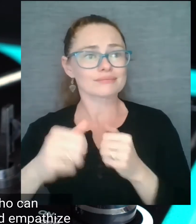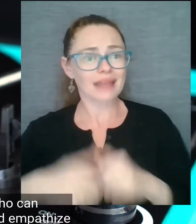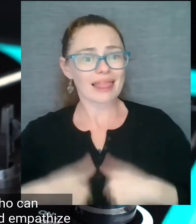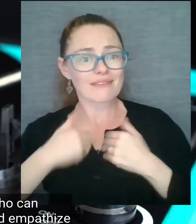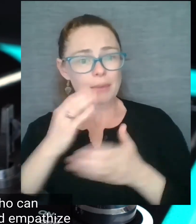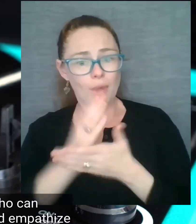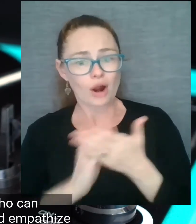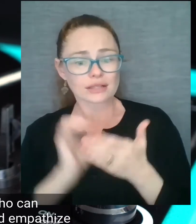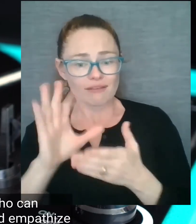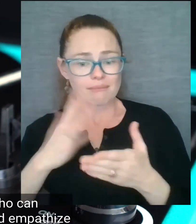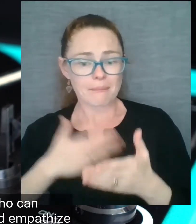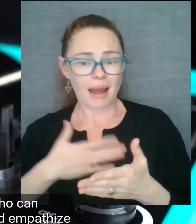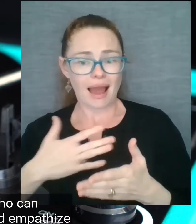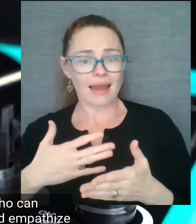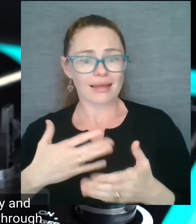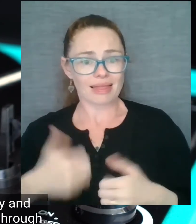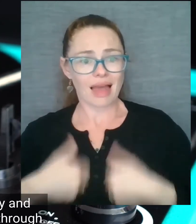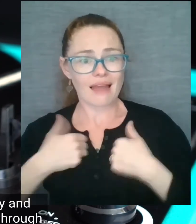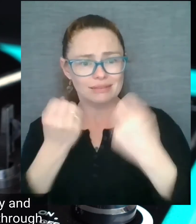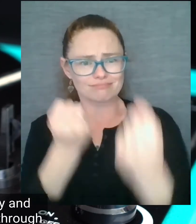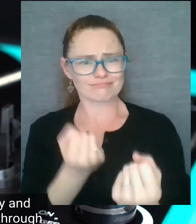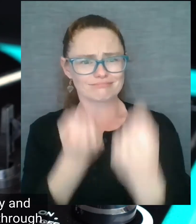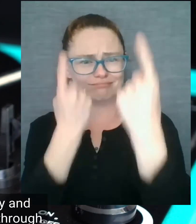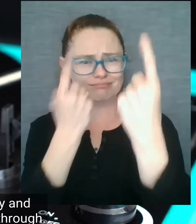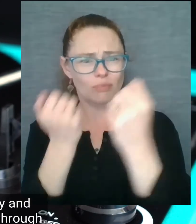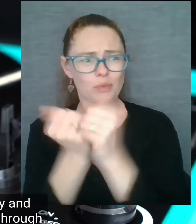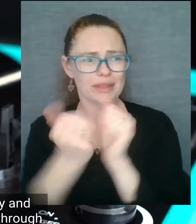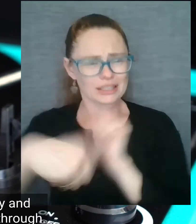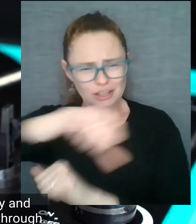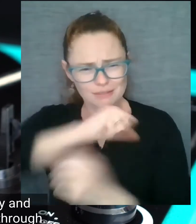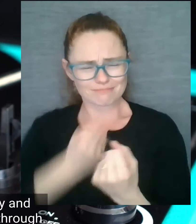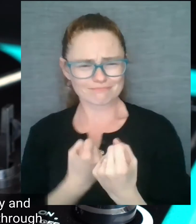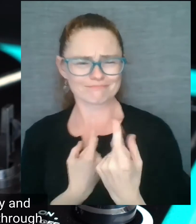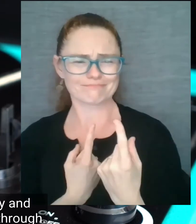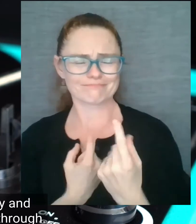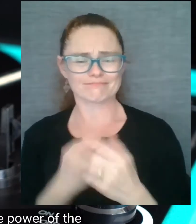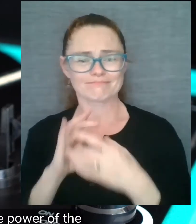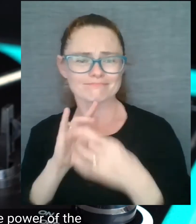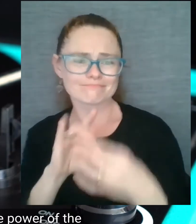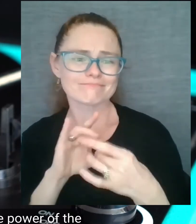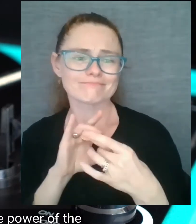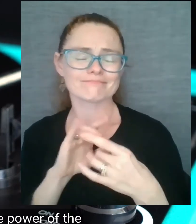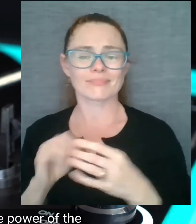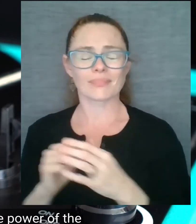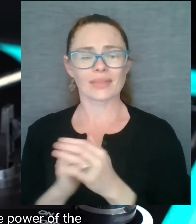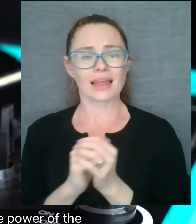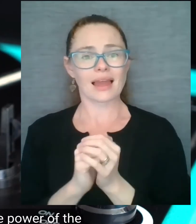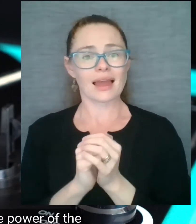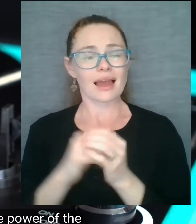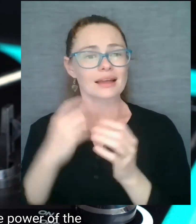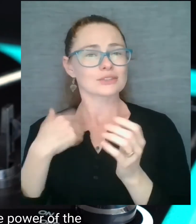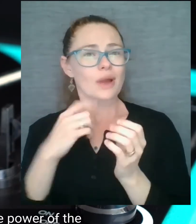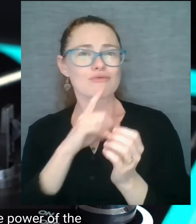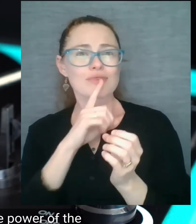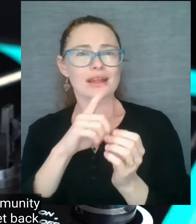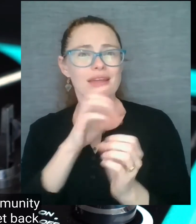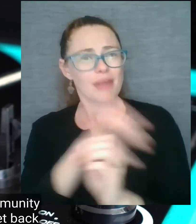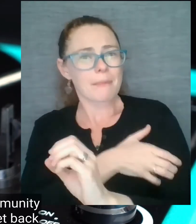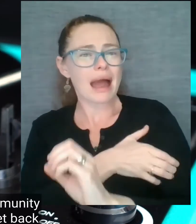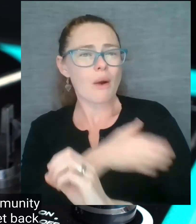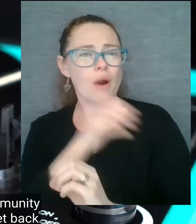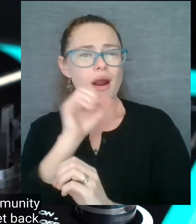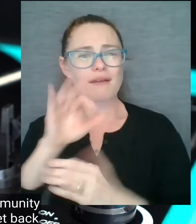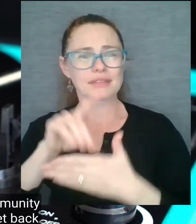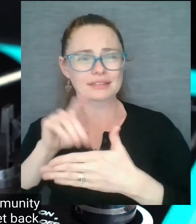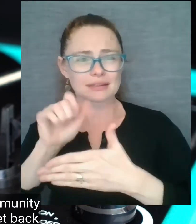of your life and who can empathize with you and empathize with your journey and what you're going through. So I think it was really the power of